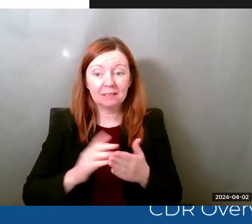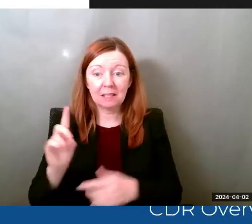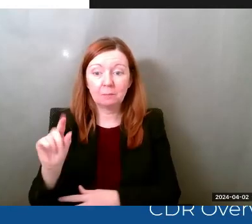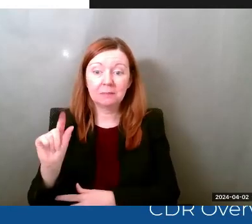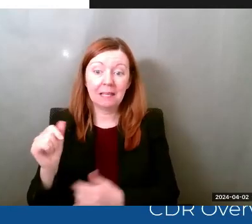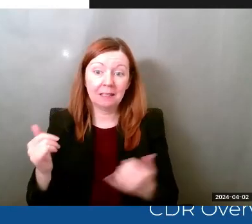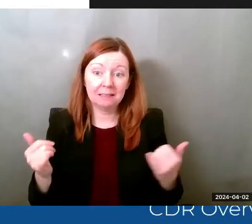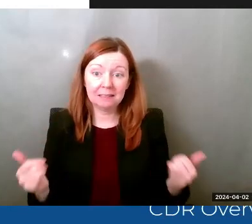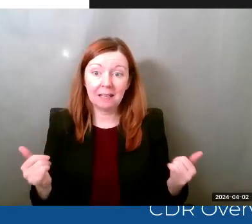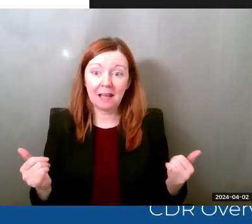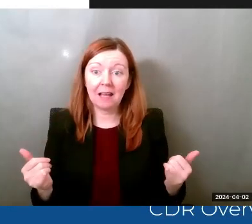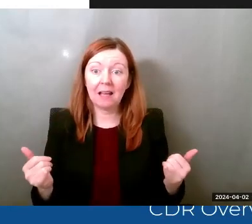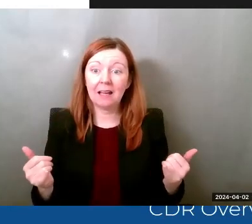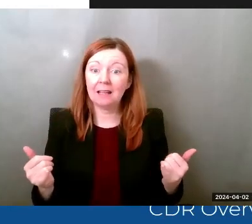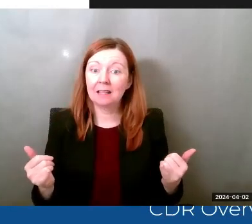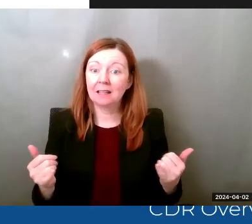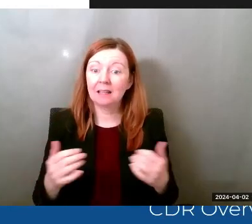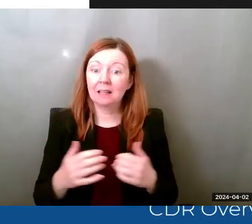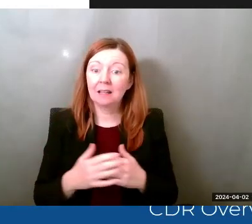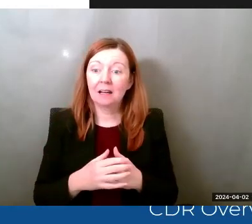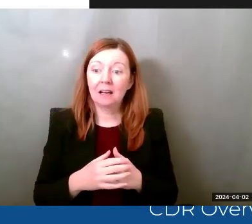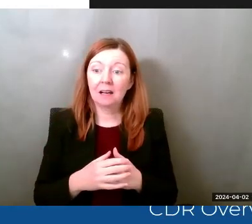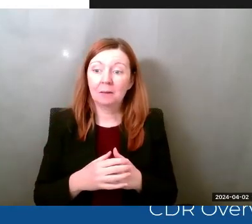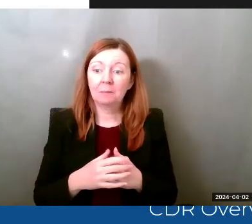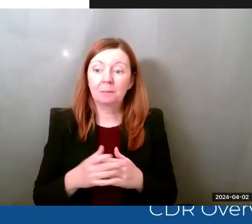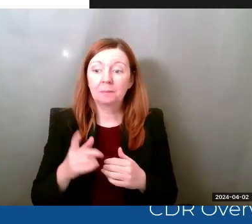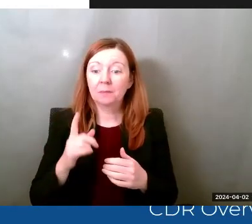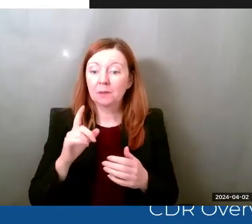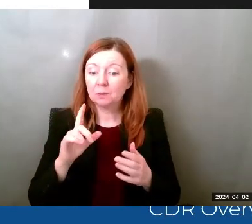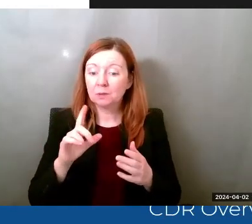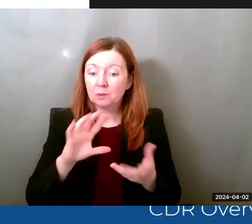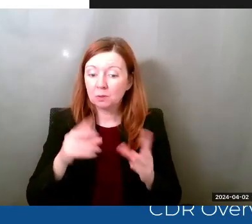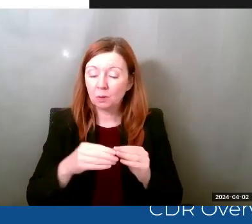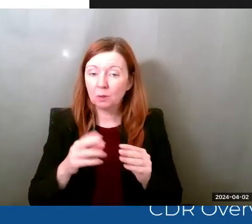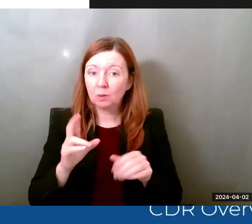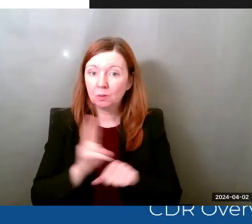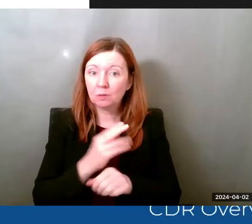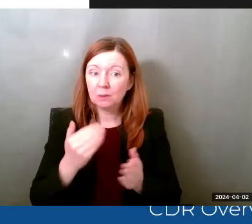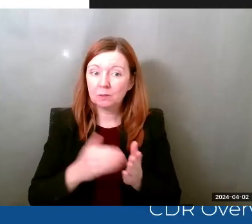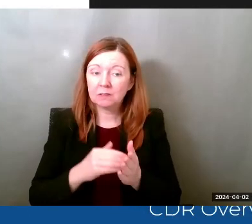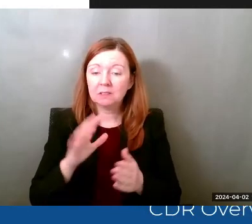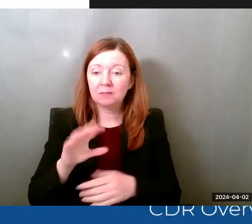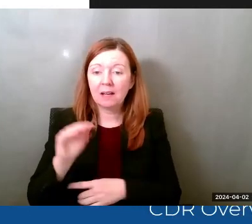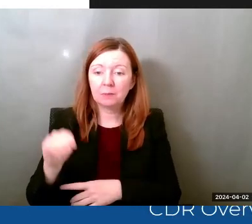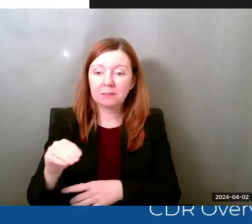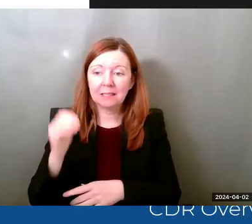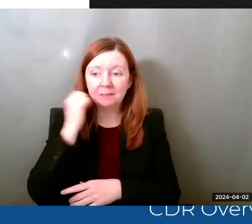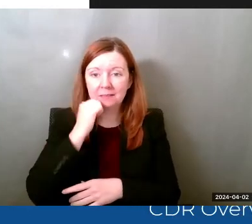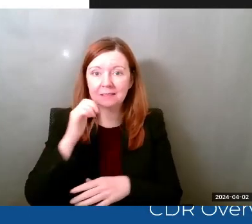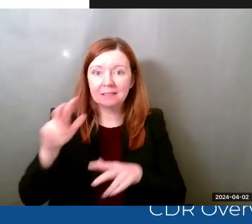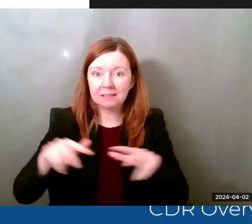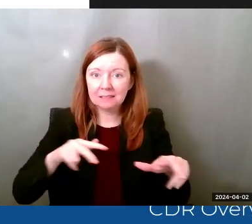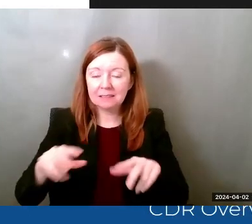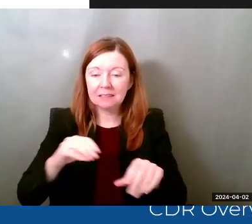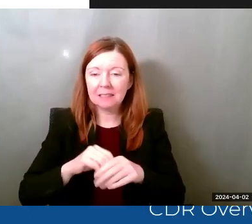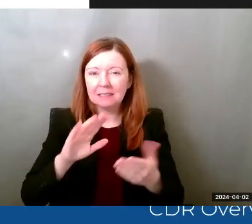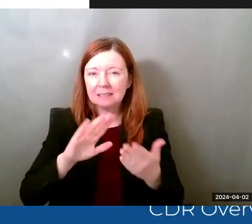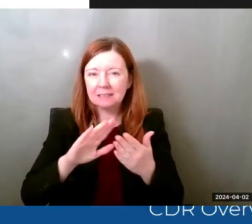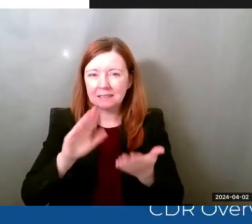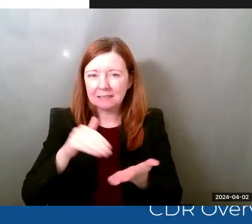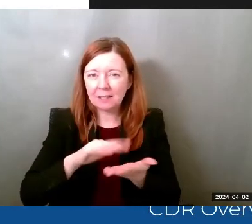today, Alex Koffenbaum emphasizes that the total arena usage would be 5% of average daily pedestrians in Center City. I think that